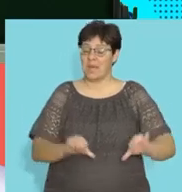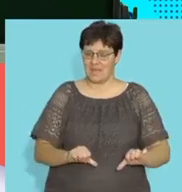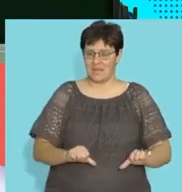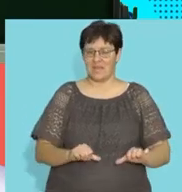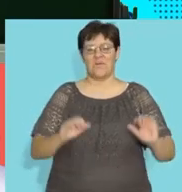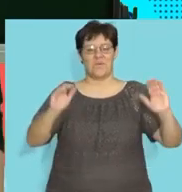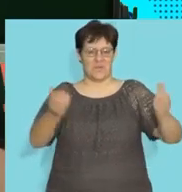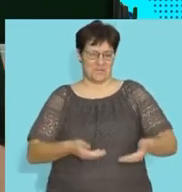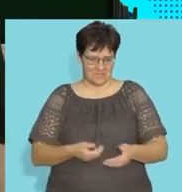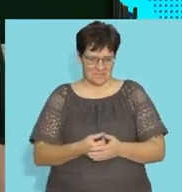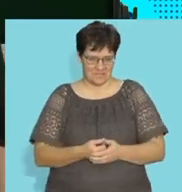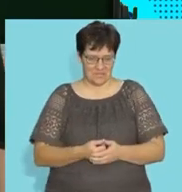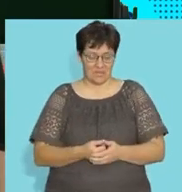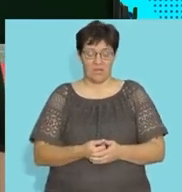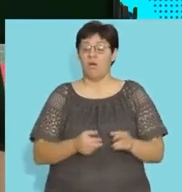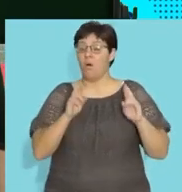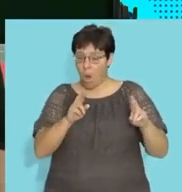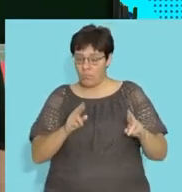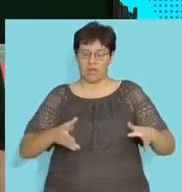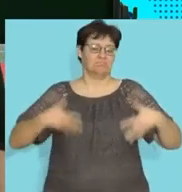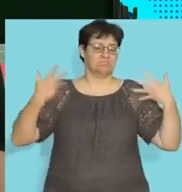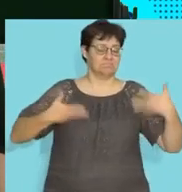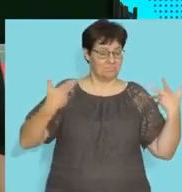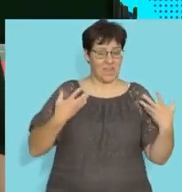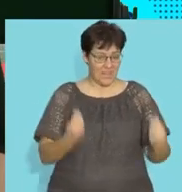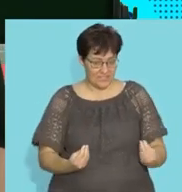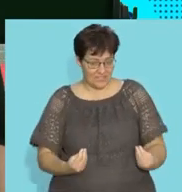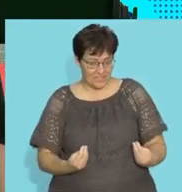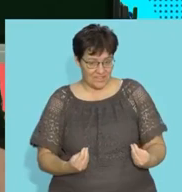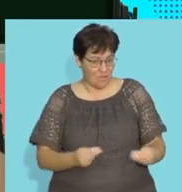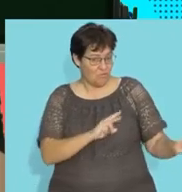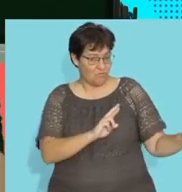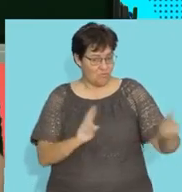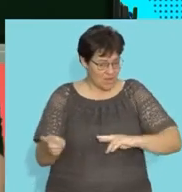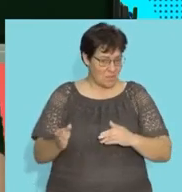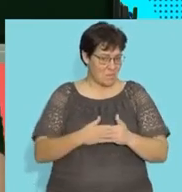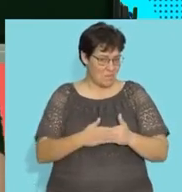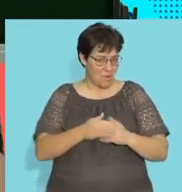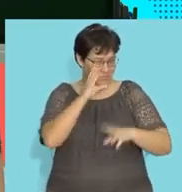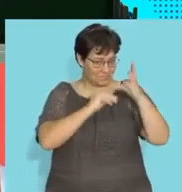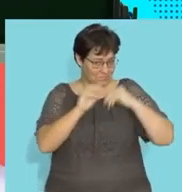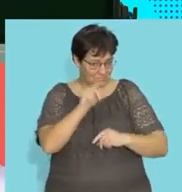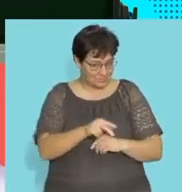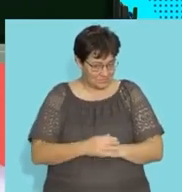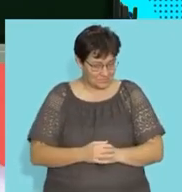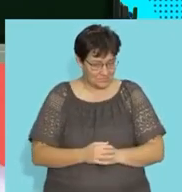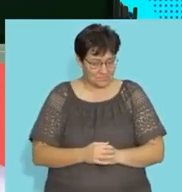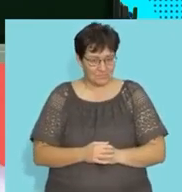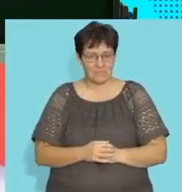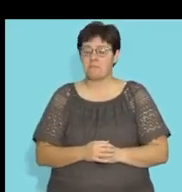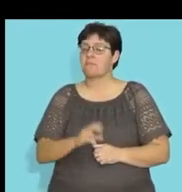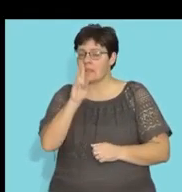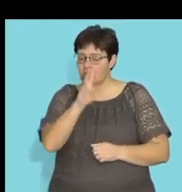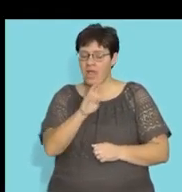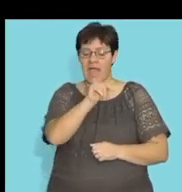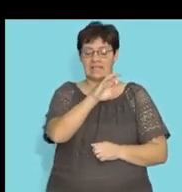Welcome back from the break. I hope you are revived, refreshed, and that you're ready for more. We are going to